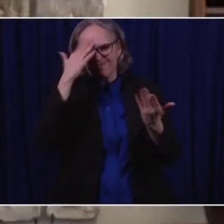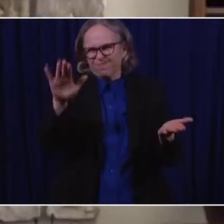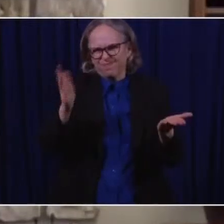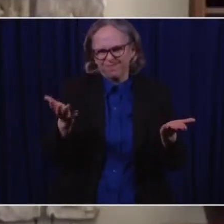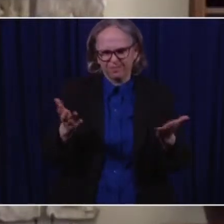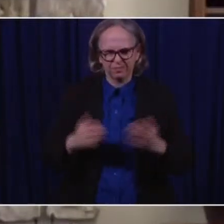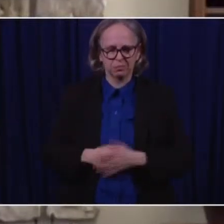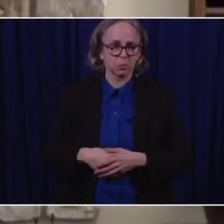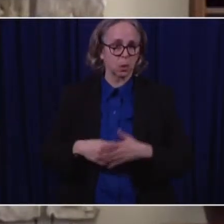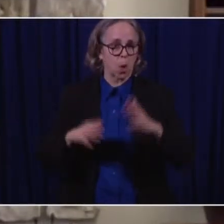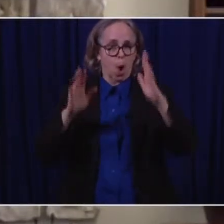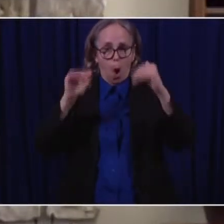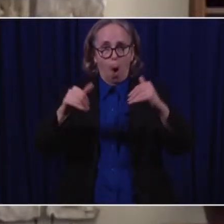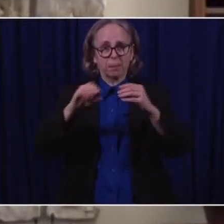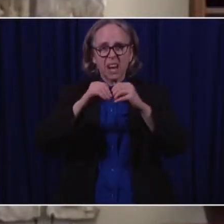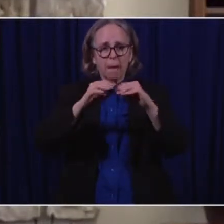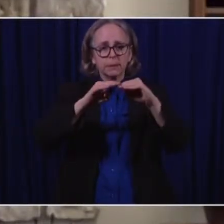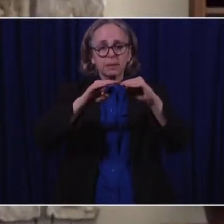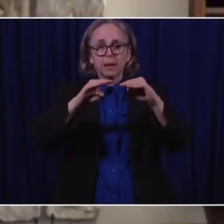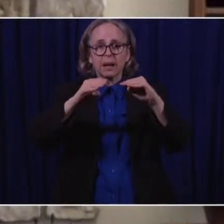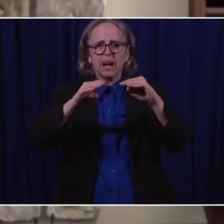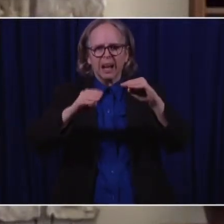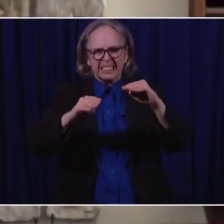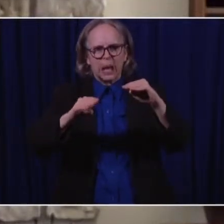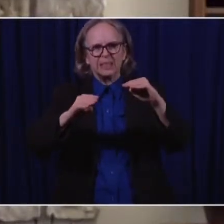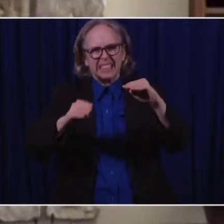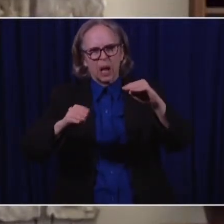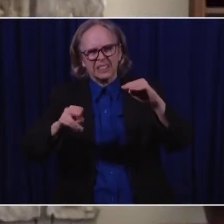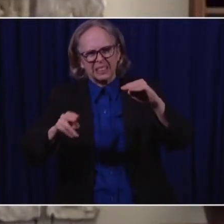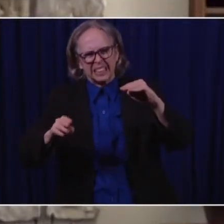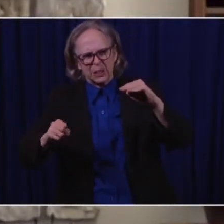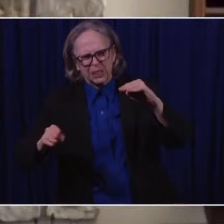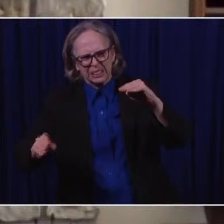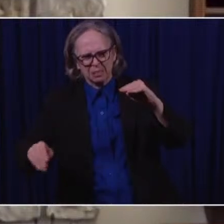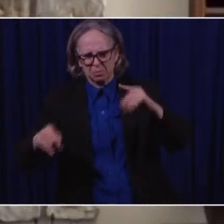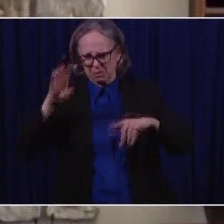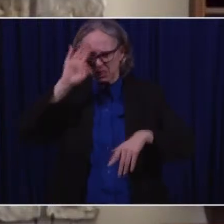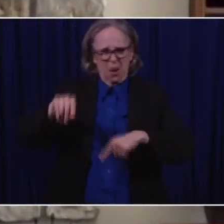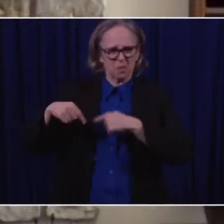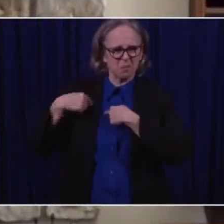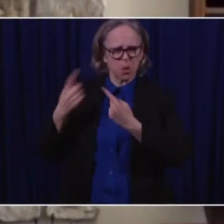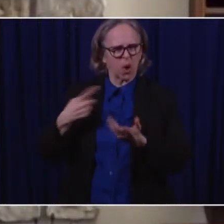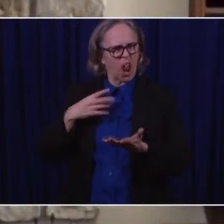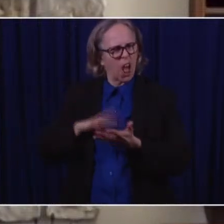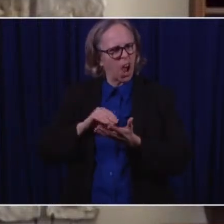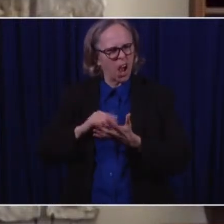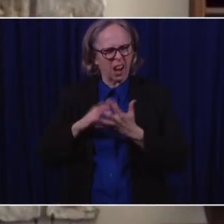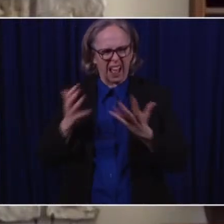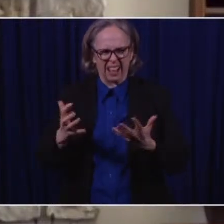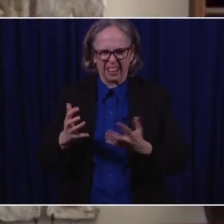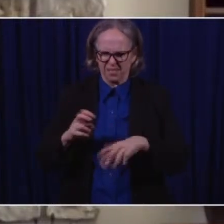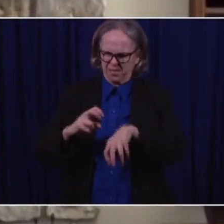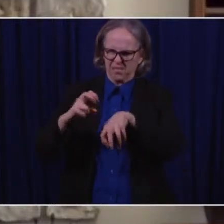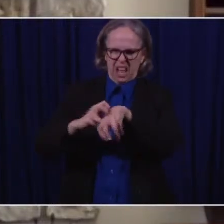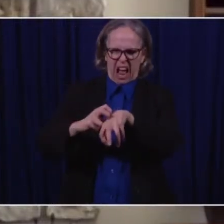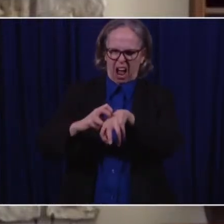lot in this past year. One thing we've learned is we never know exactly what this virus is going to do.